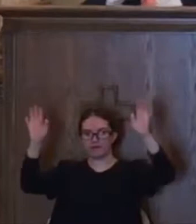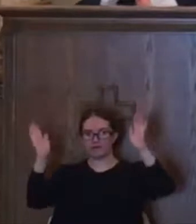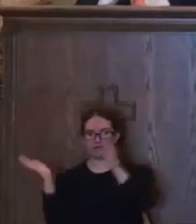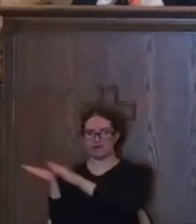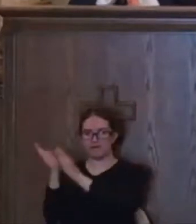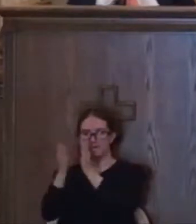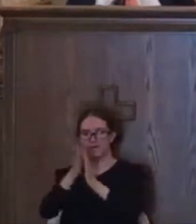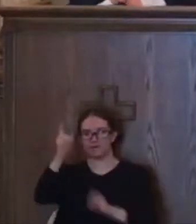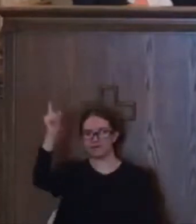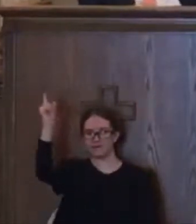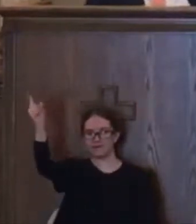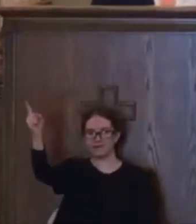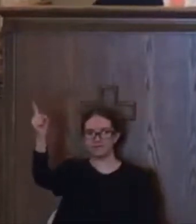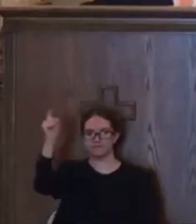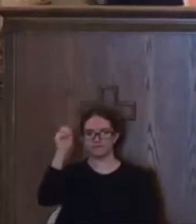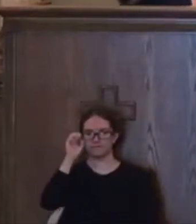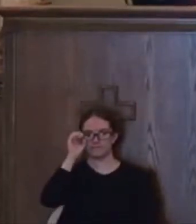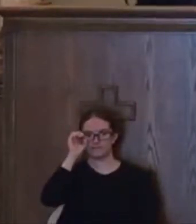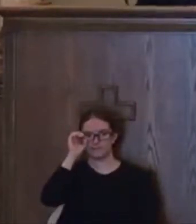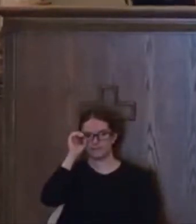and praising Him.